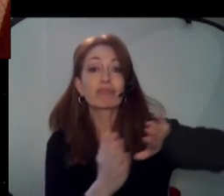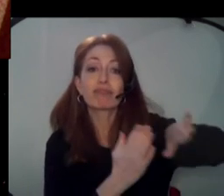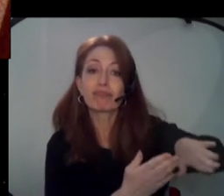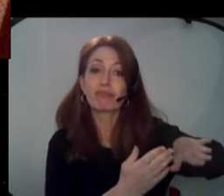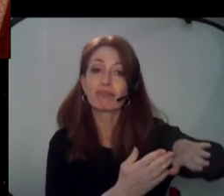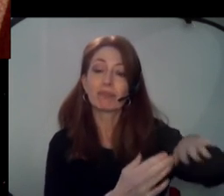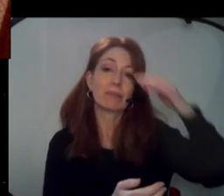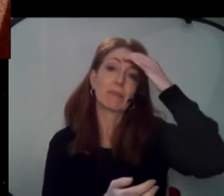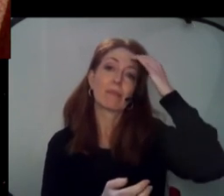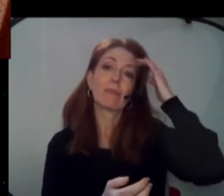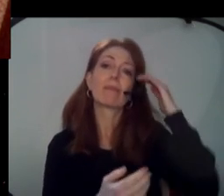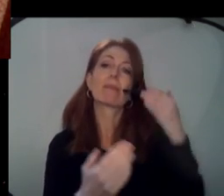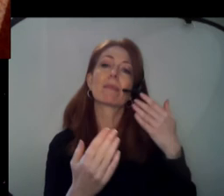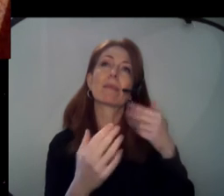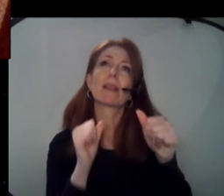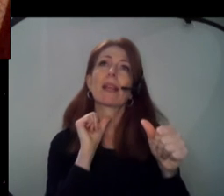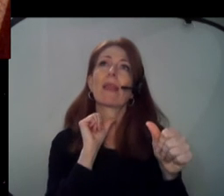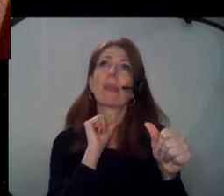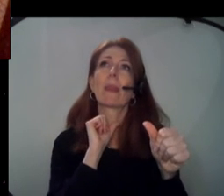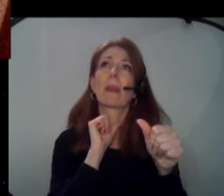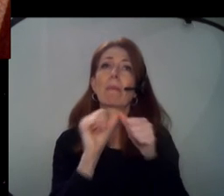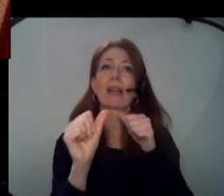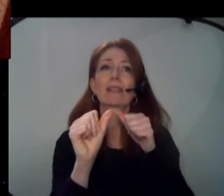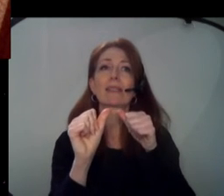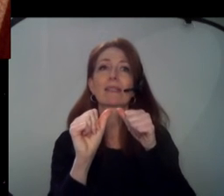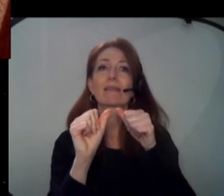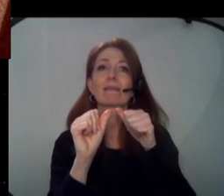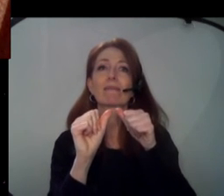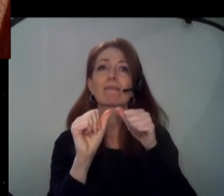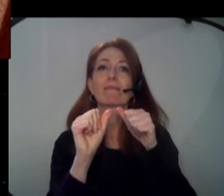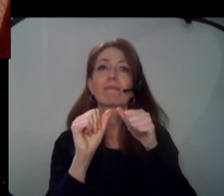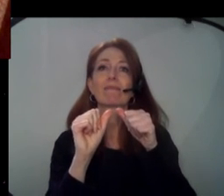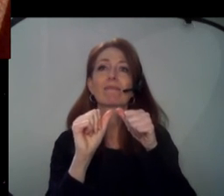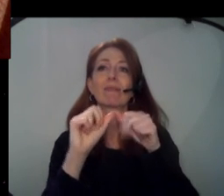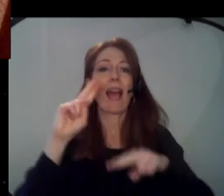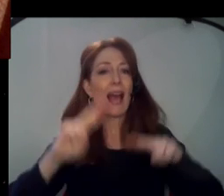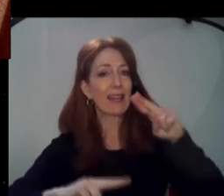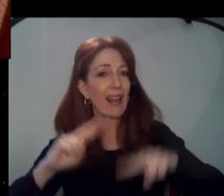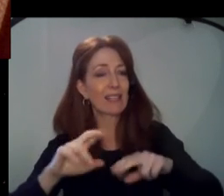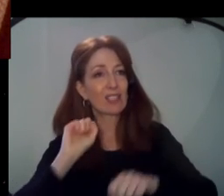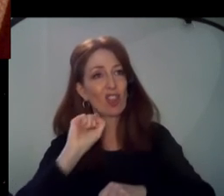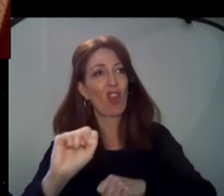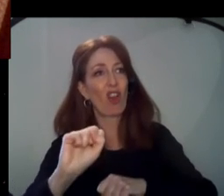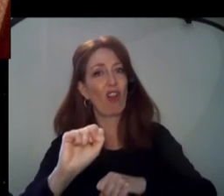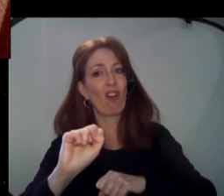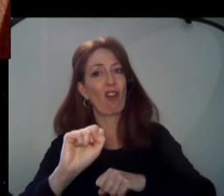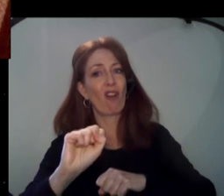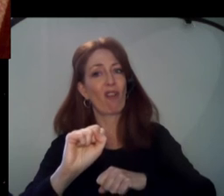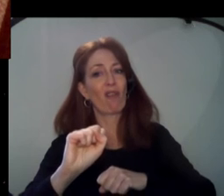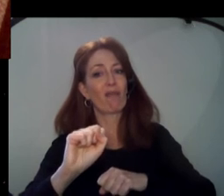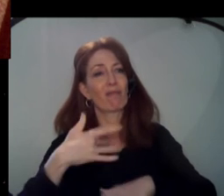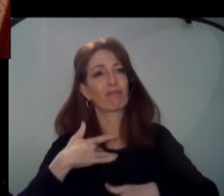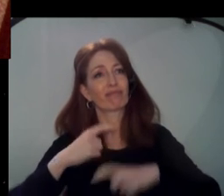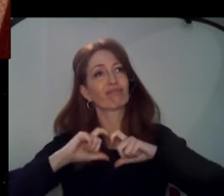more the best analysis of her legacy, which is that she's the first woman in art history to give us a female